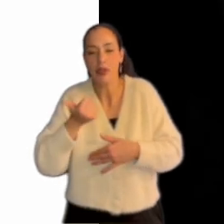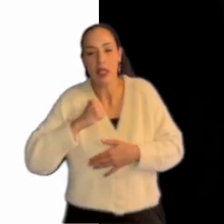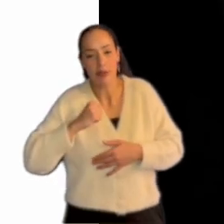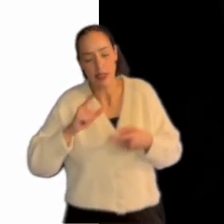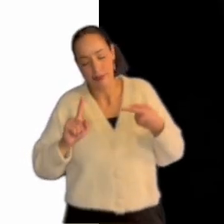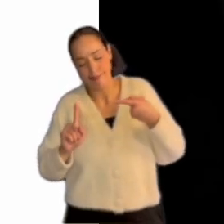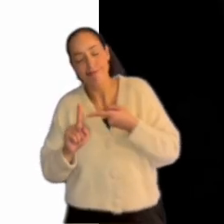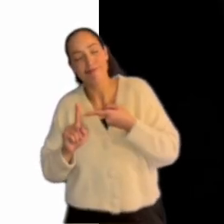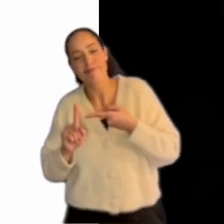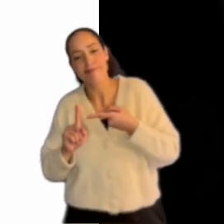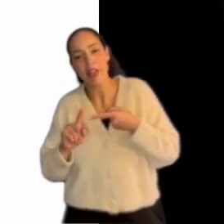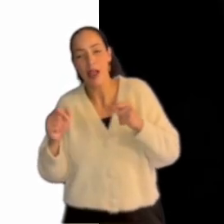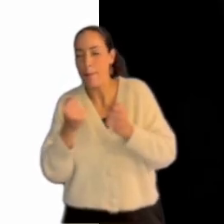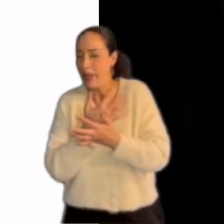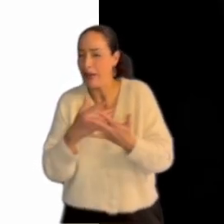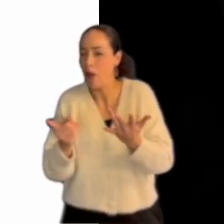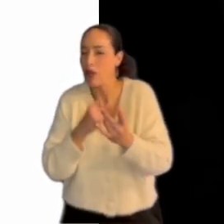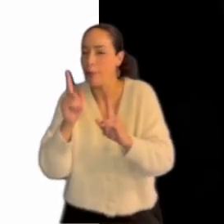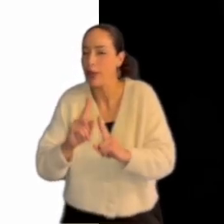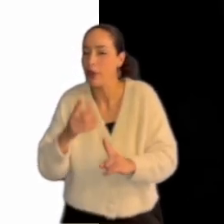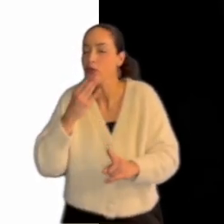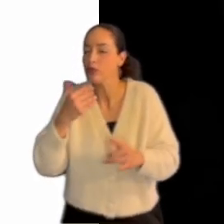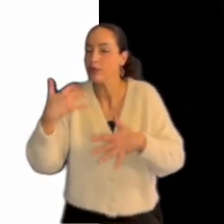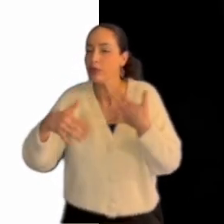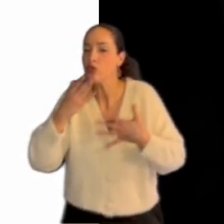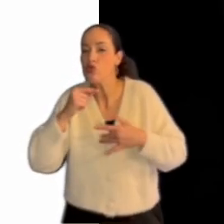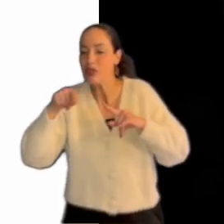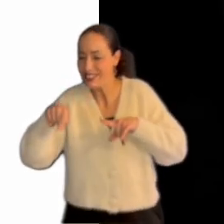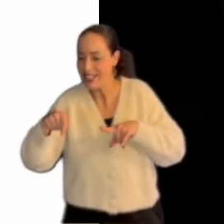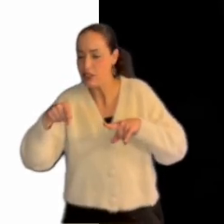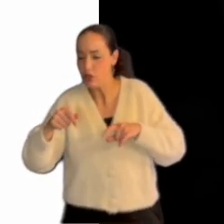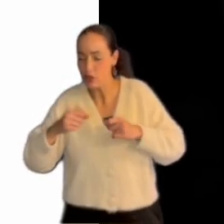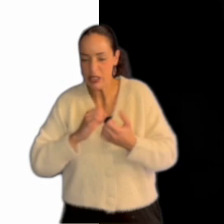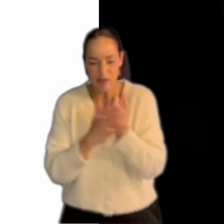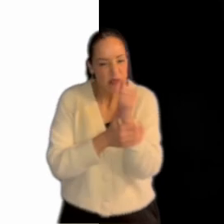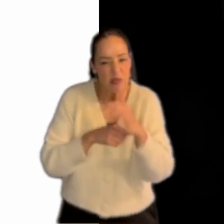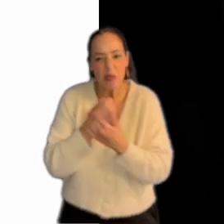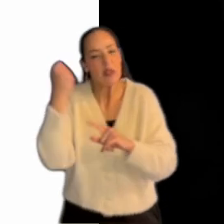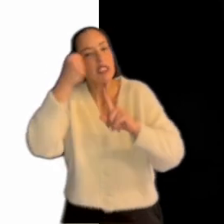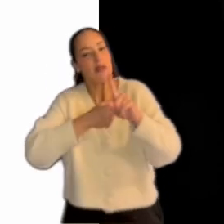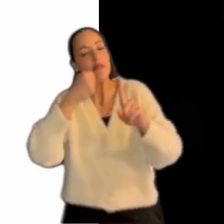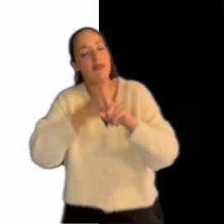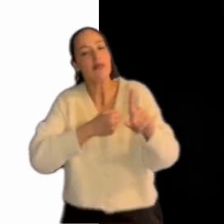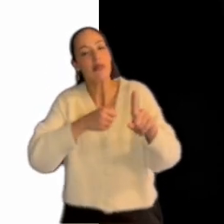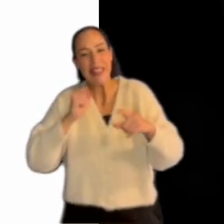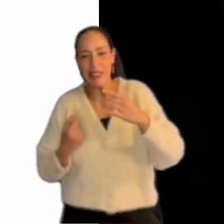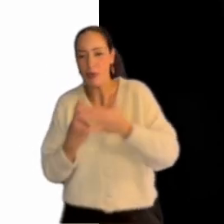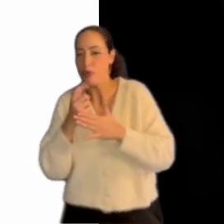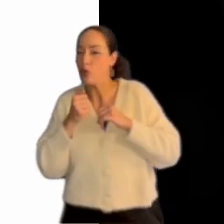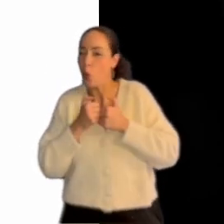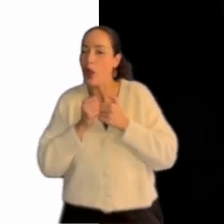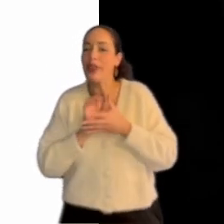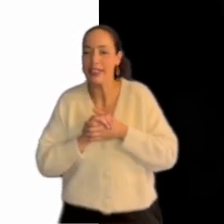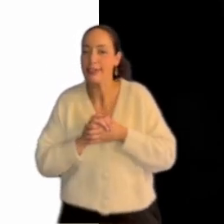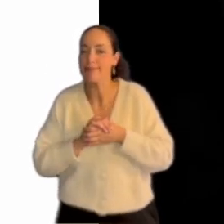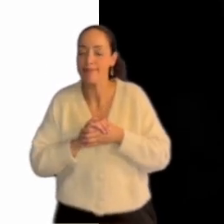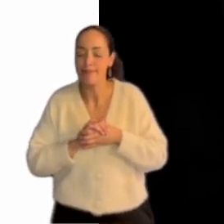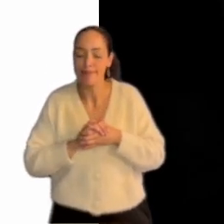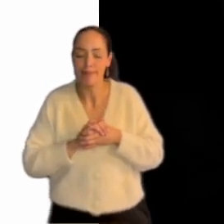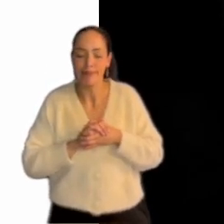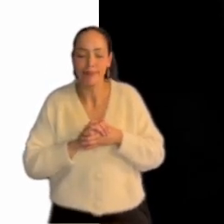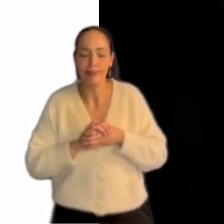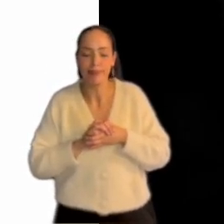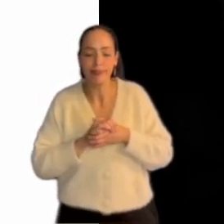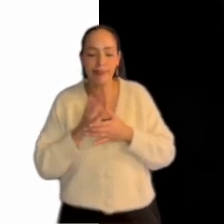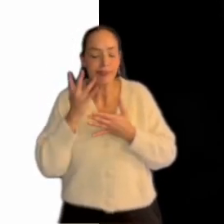fuel for action and activism, such moments are worth the wait. When we join someone in their darkness and make a commitment